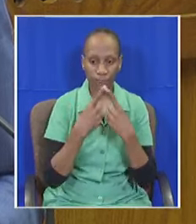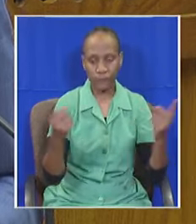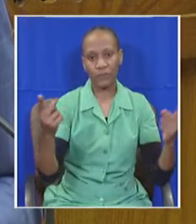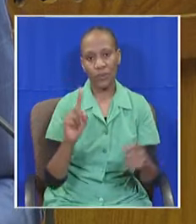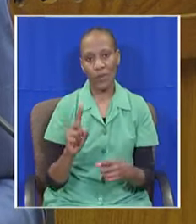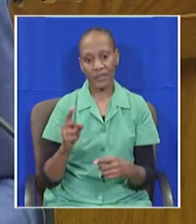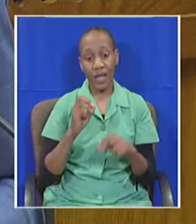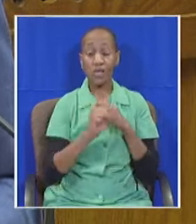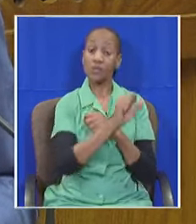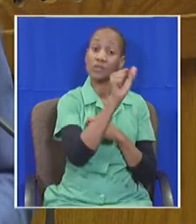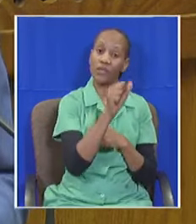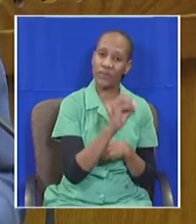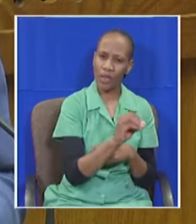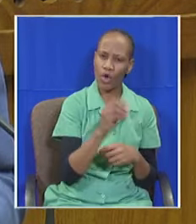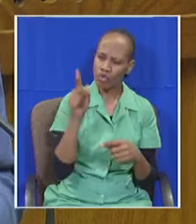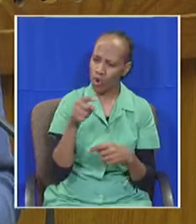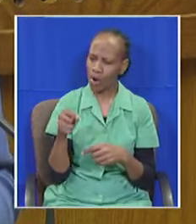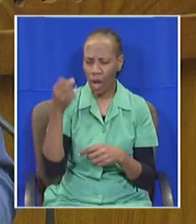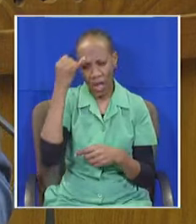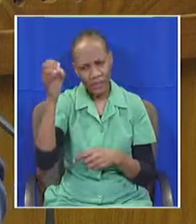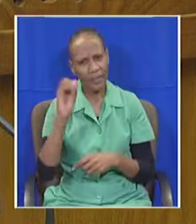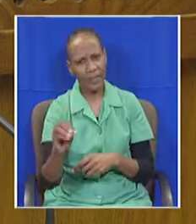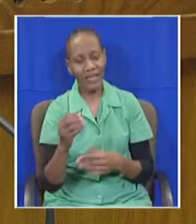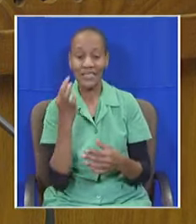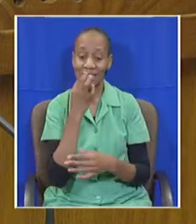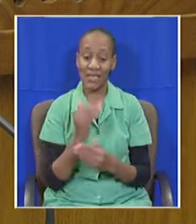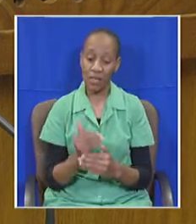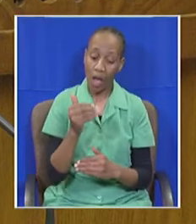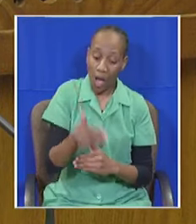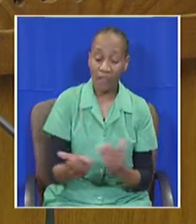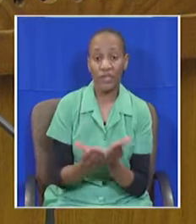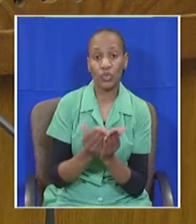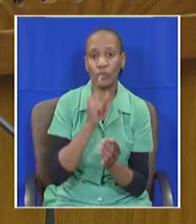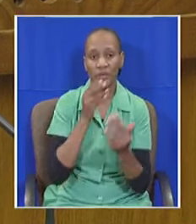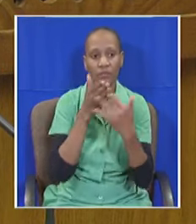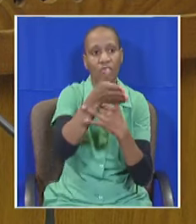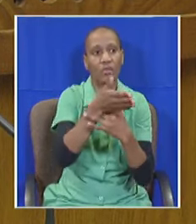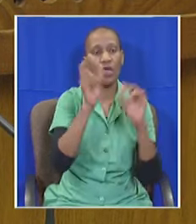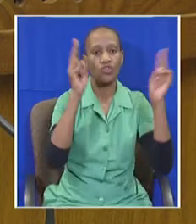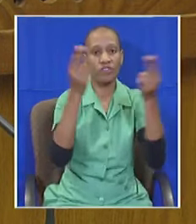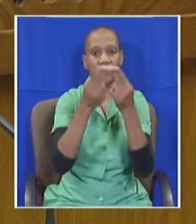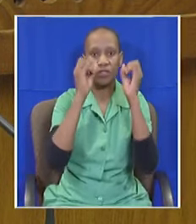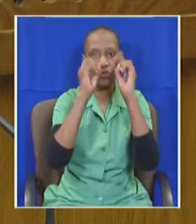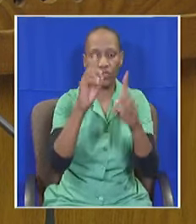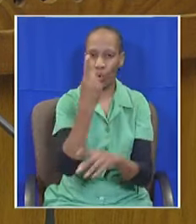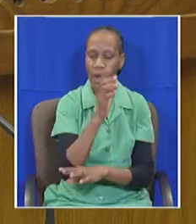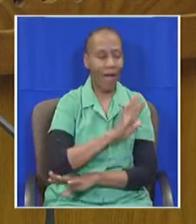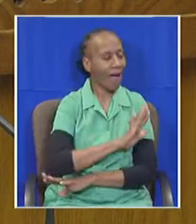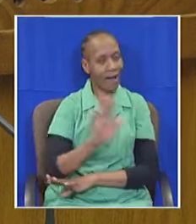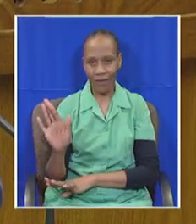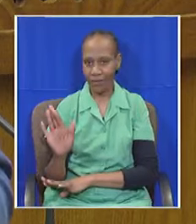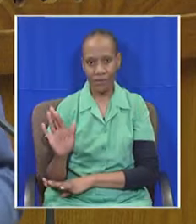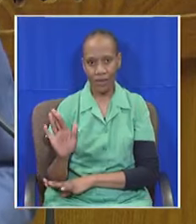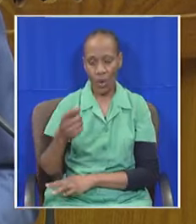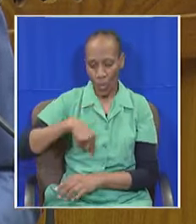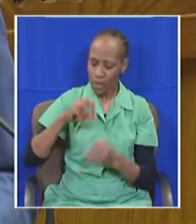our country, there's this wrong notion that post-school education only means university education. This is not the case, and we are